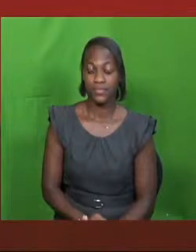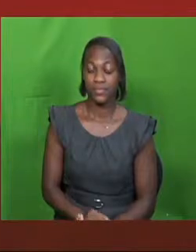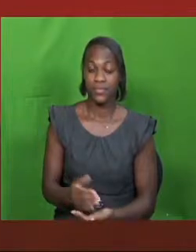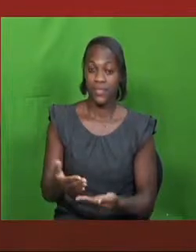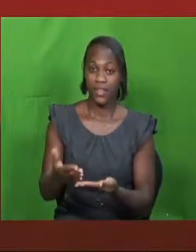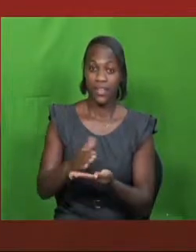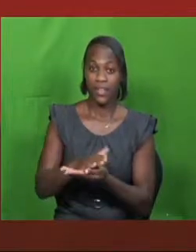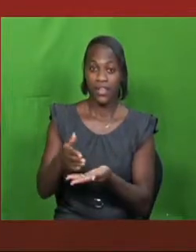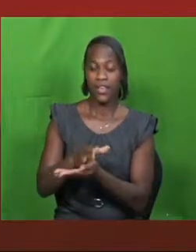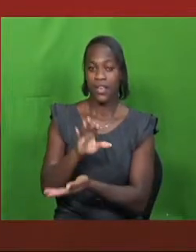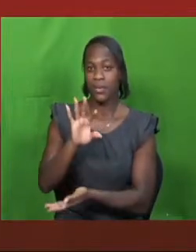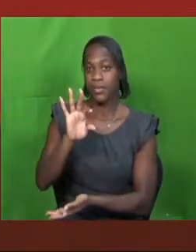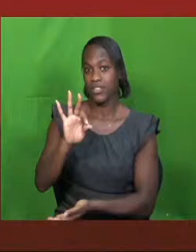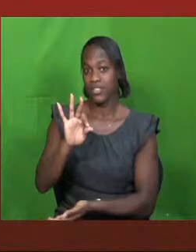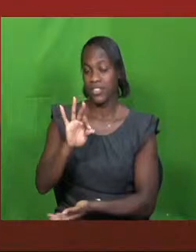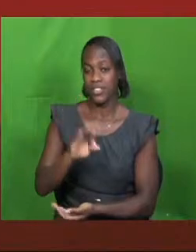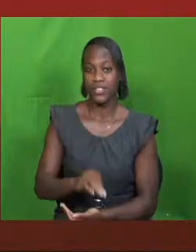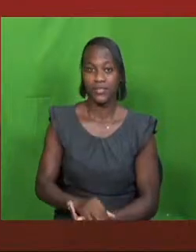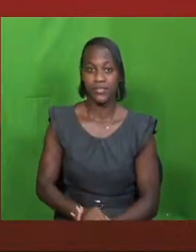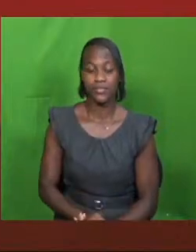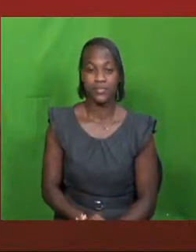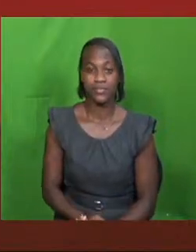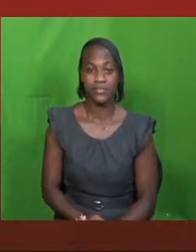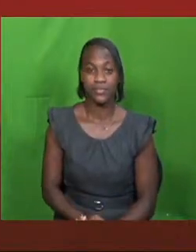Page 9.